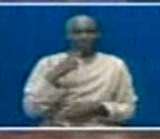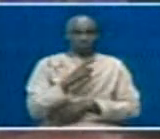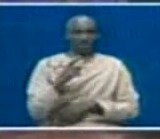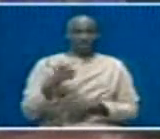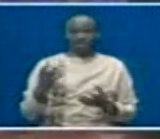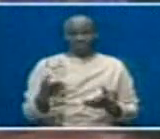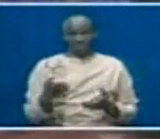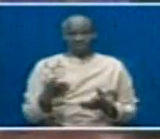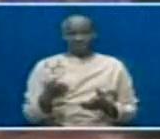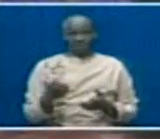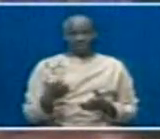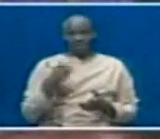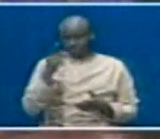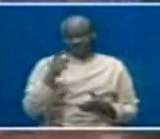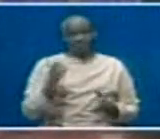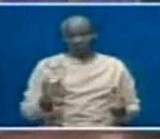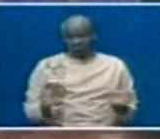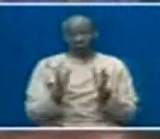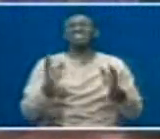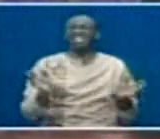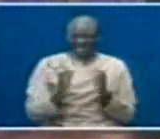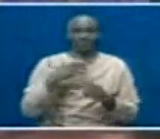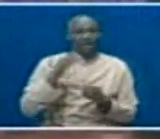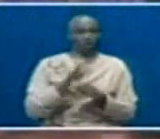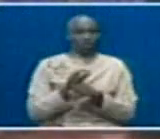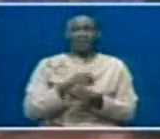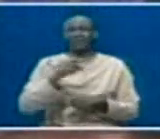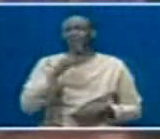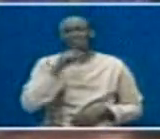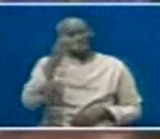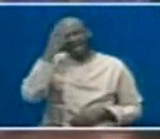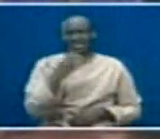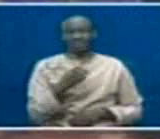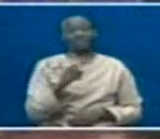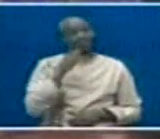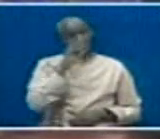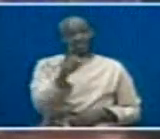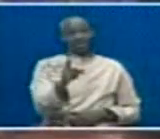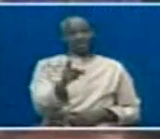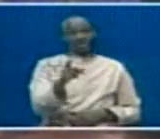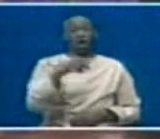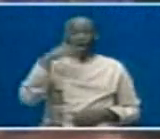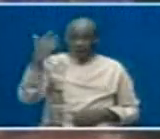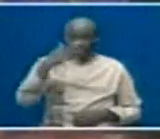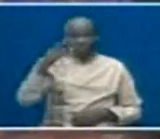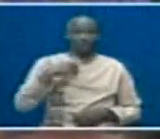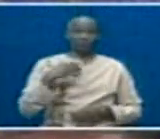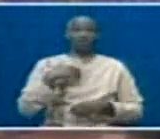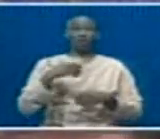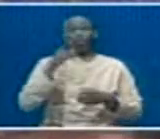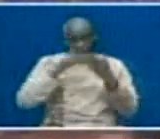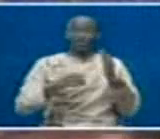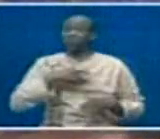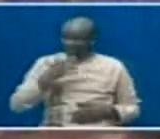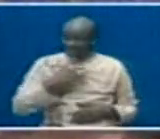force me. He didn't discourage you? No, he didn't. And I said, but my dad would be upset. He says, Sal, you always got to go along with what you